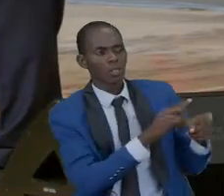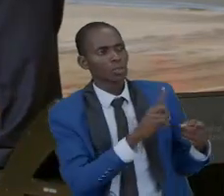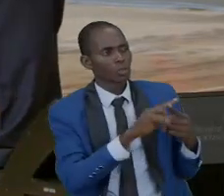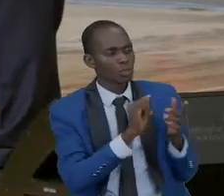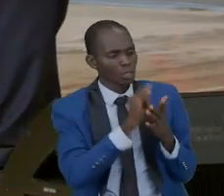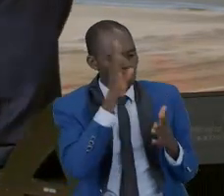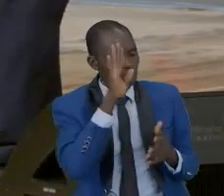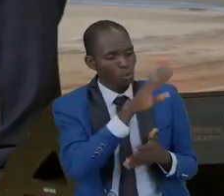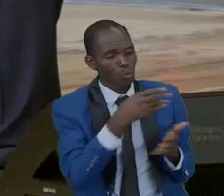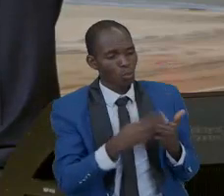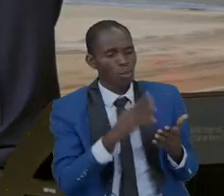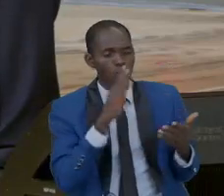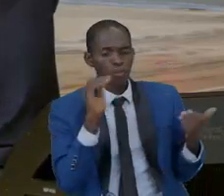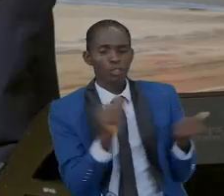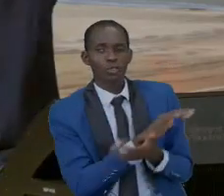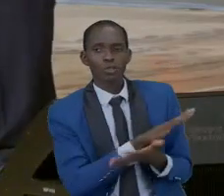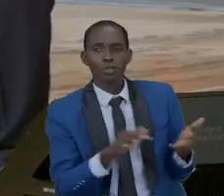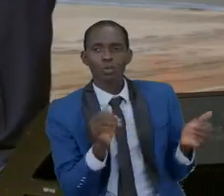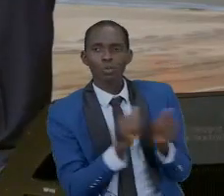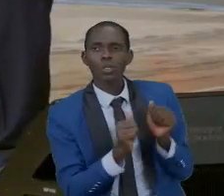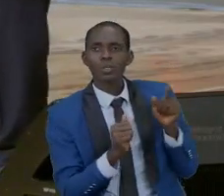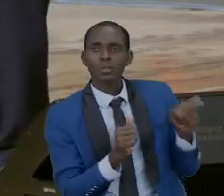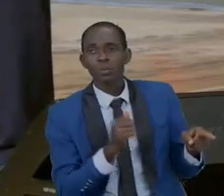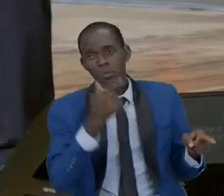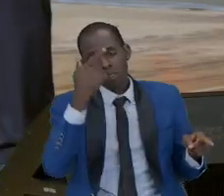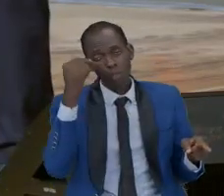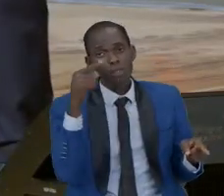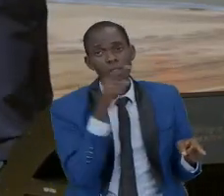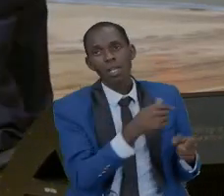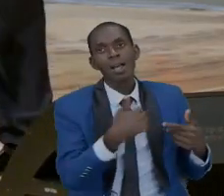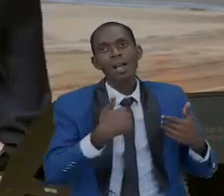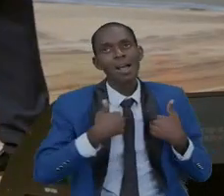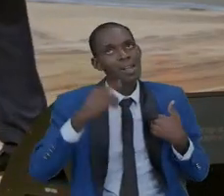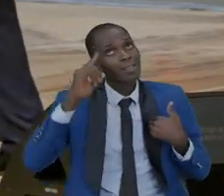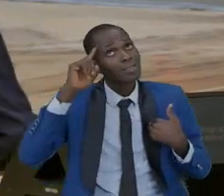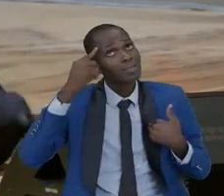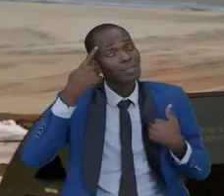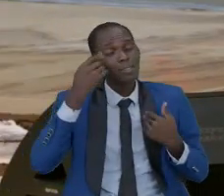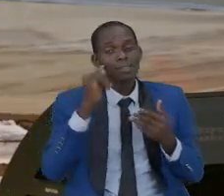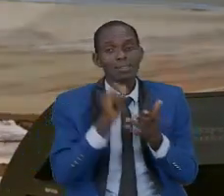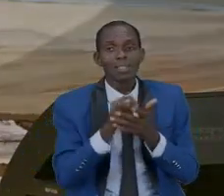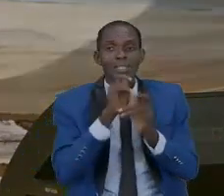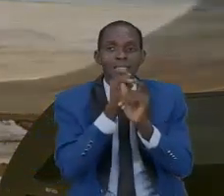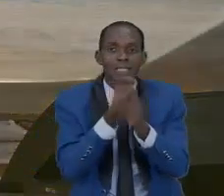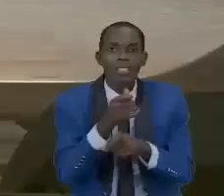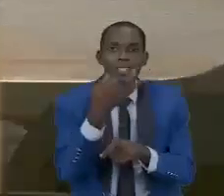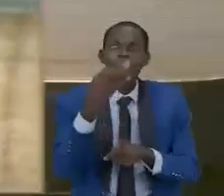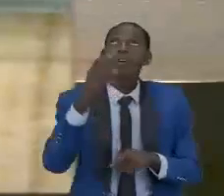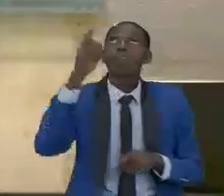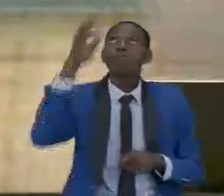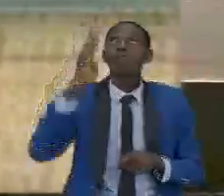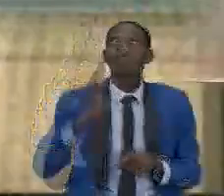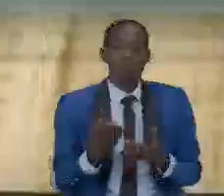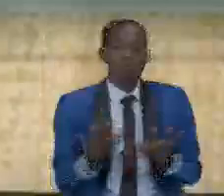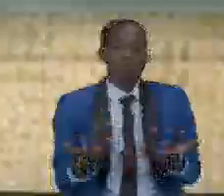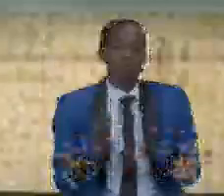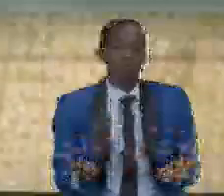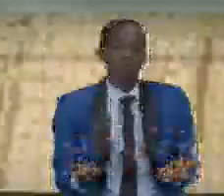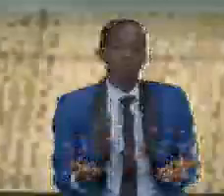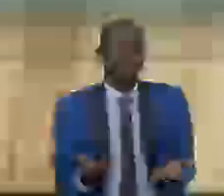money perished was thee because that was taught that the gift of God there were